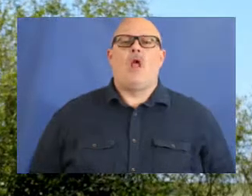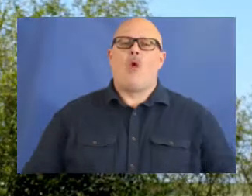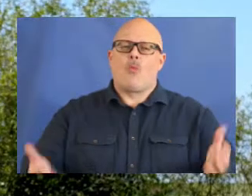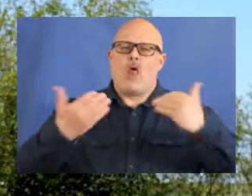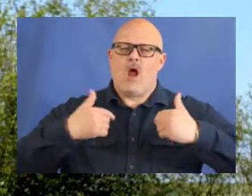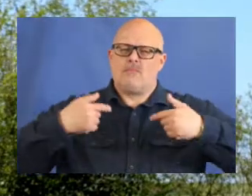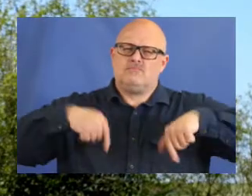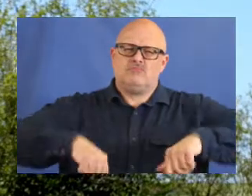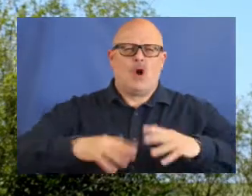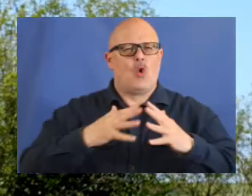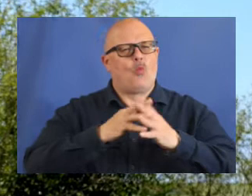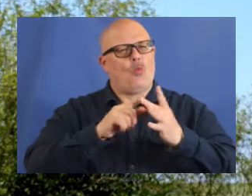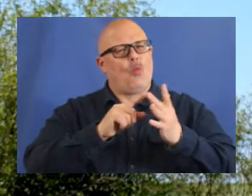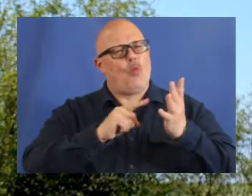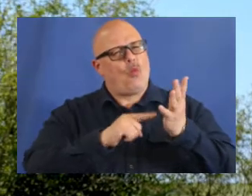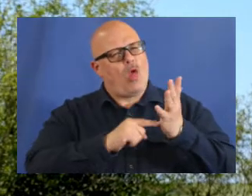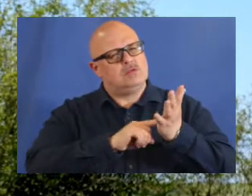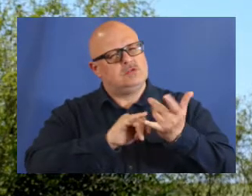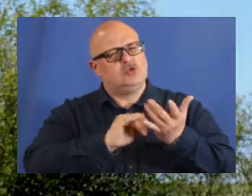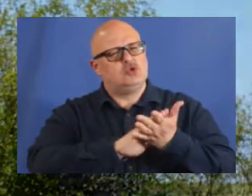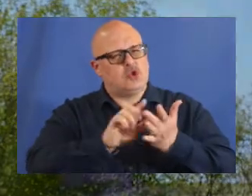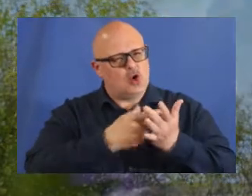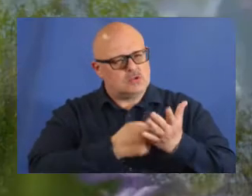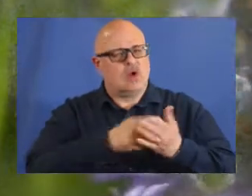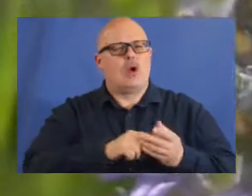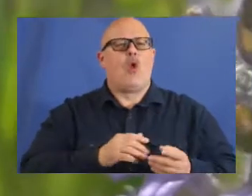Welcome to Wiltshire Wildlife Trust Coombe Bissett Down Nature Reserve.